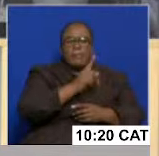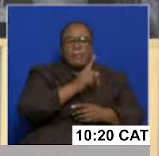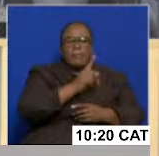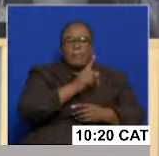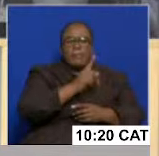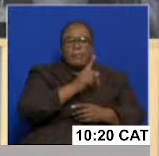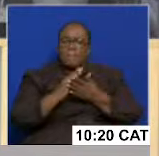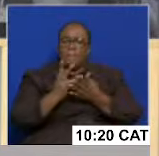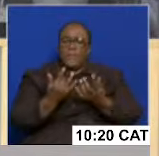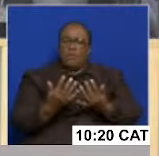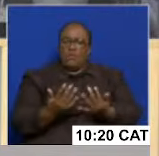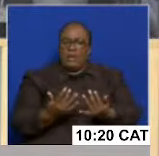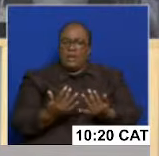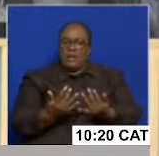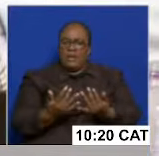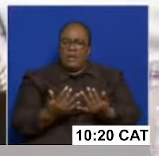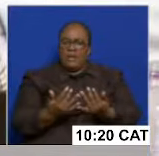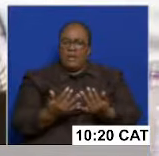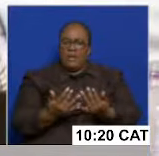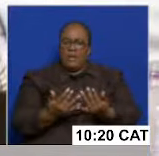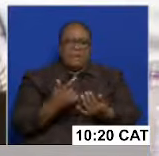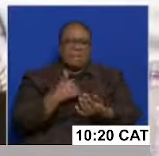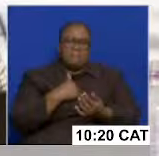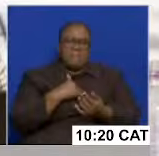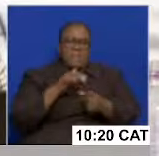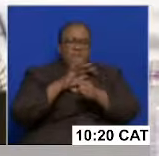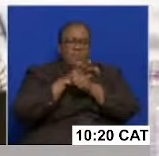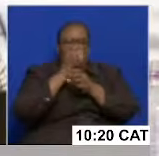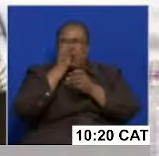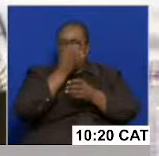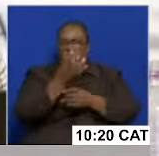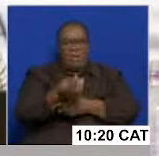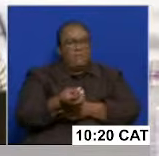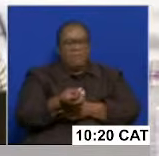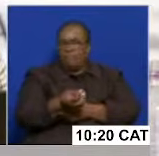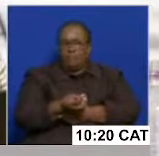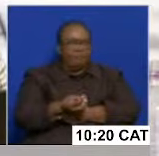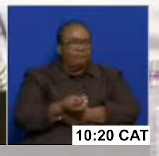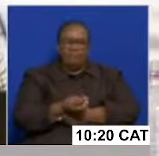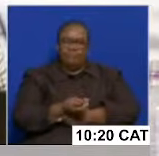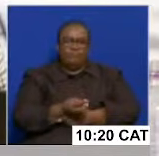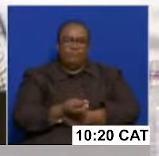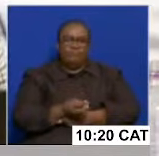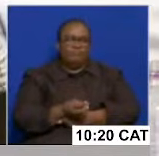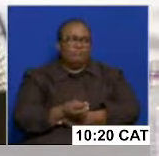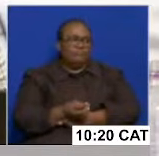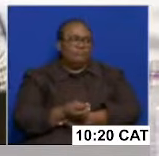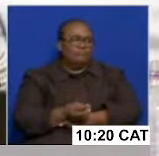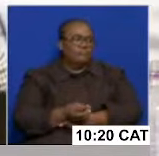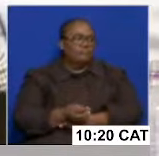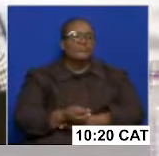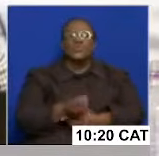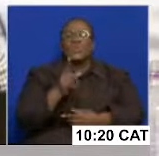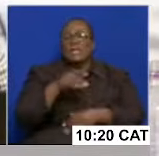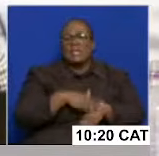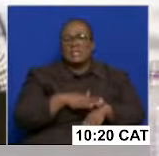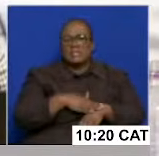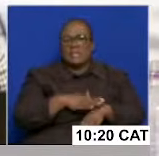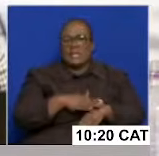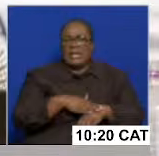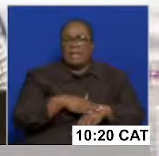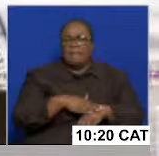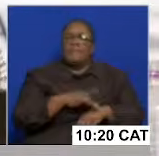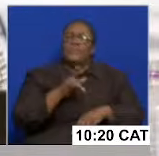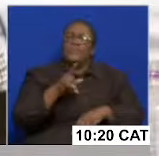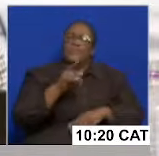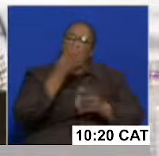of that. I didn't have enough knowledge of those stones as well. At that time, when you were sharing this information